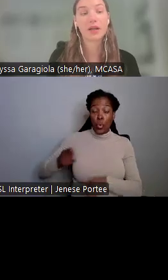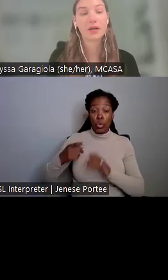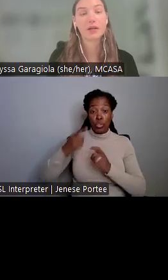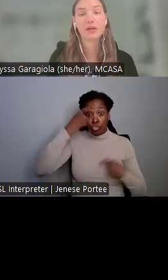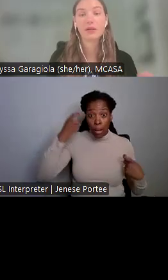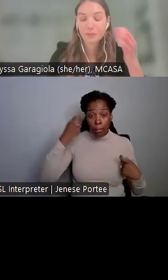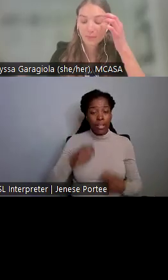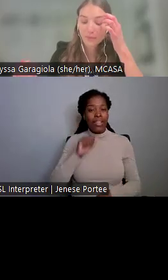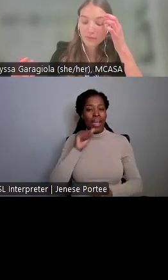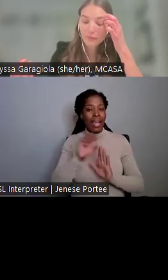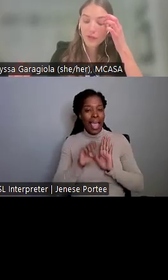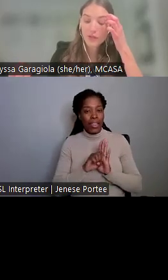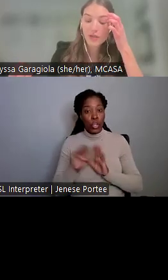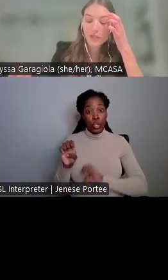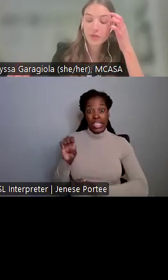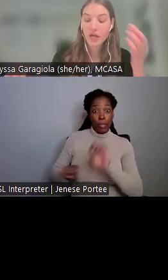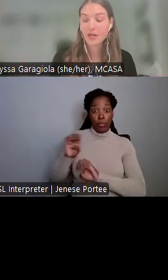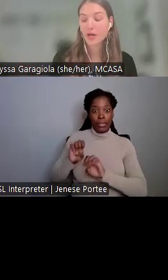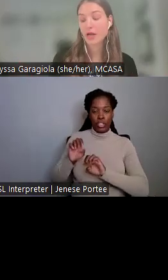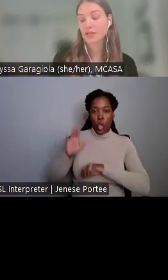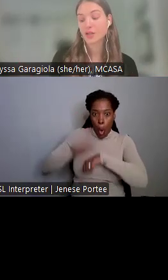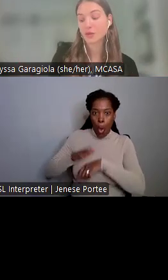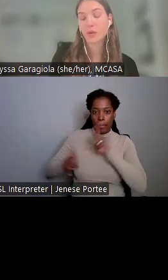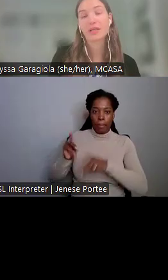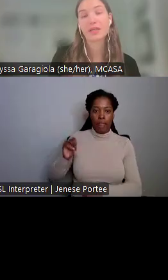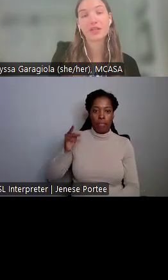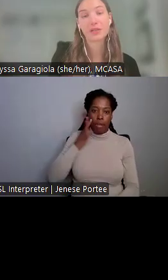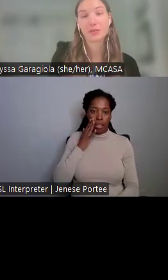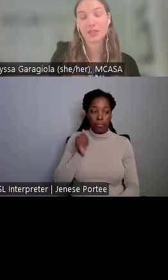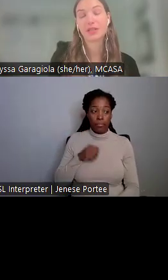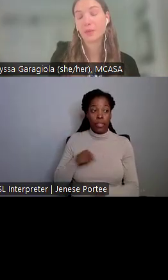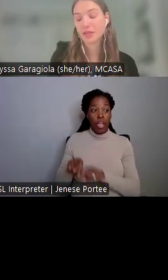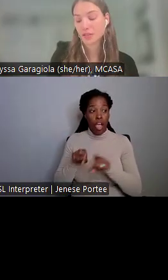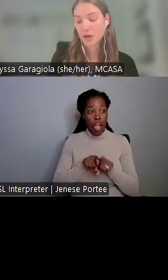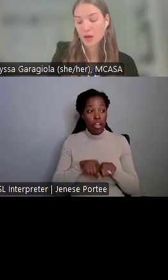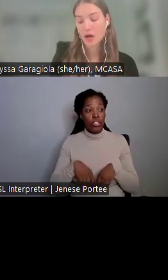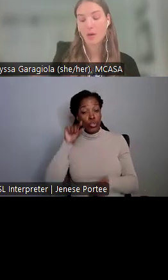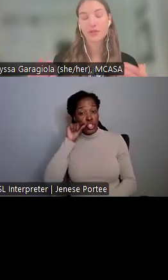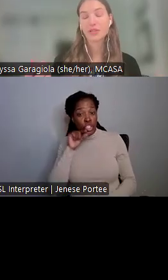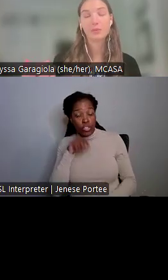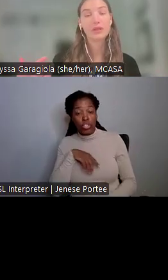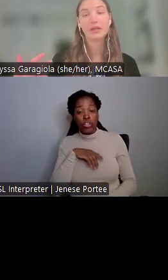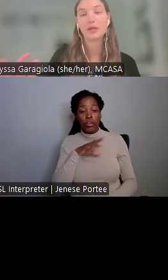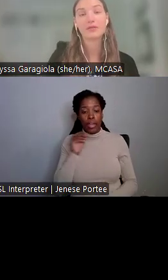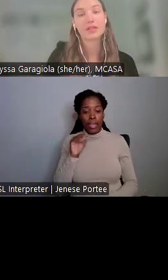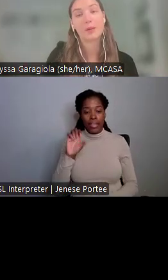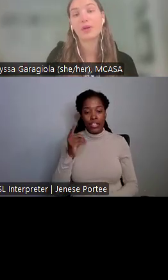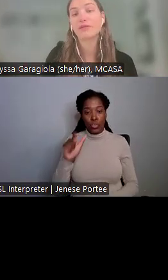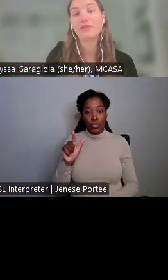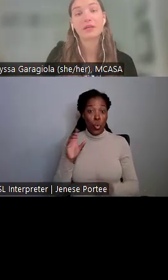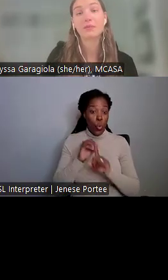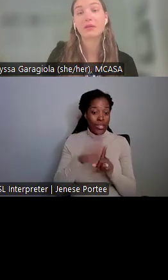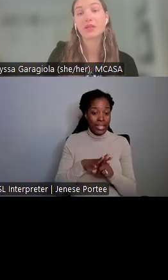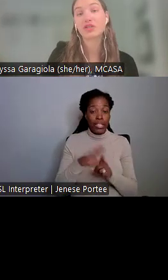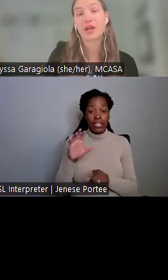of color. There's also gender and sexual orientation stigmas. So this could be, for example,